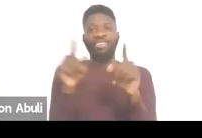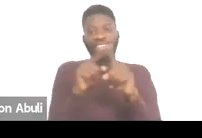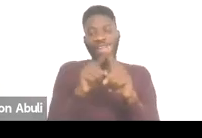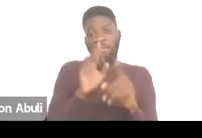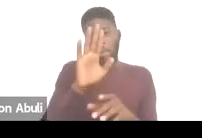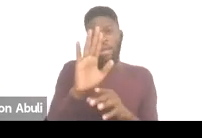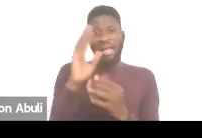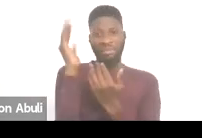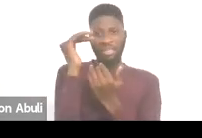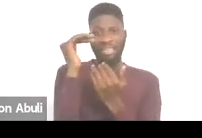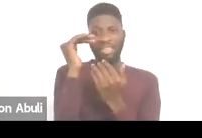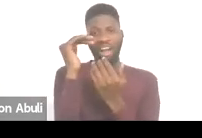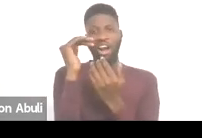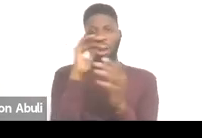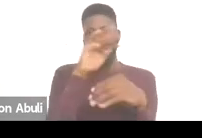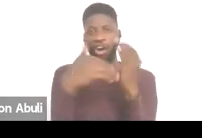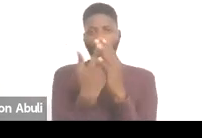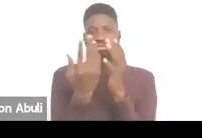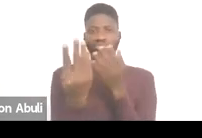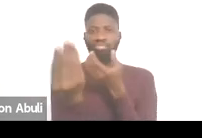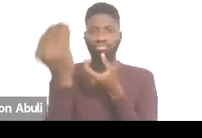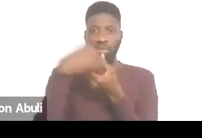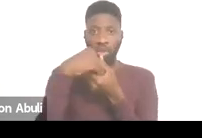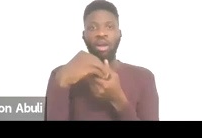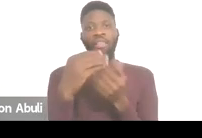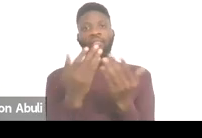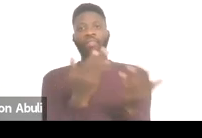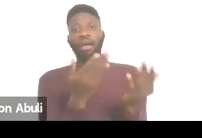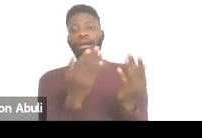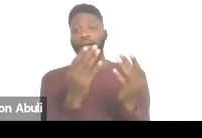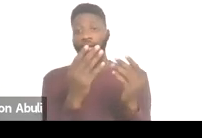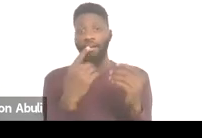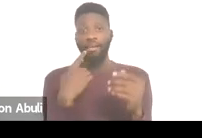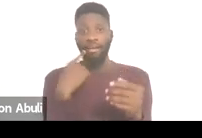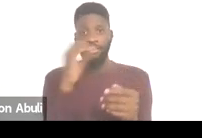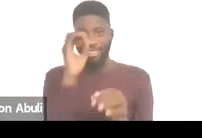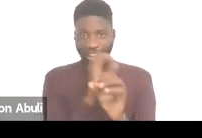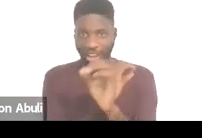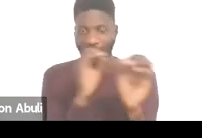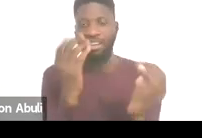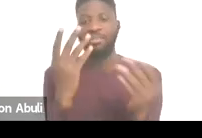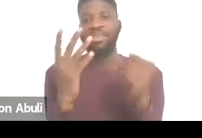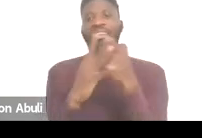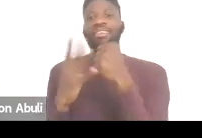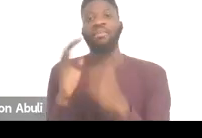zenyu zitakuwa zimemitiwa, if not 100%, then 99%. All right?